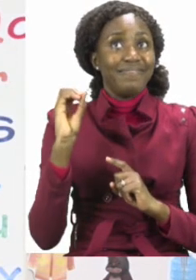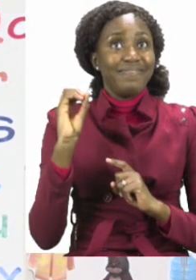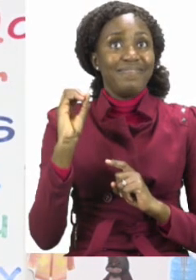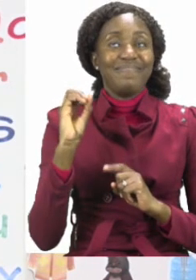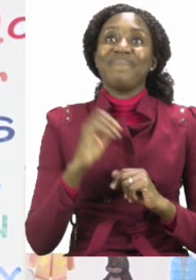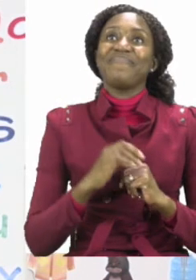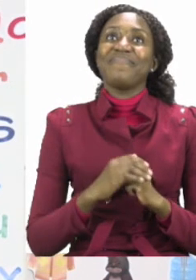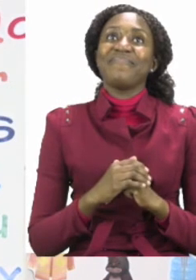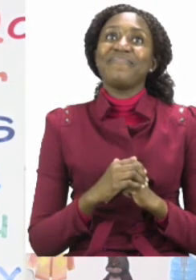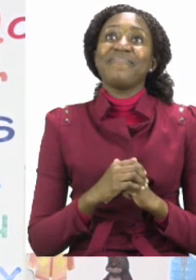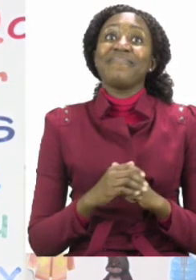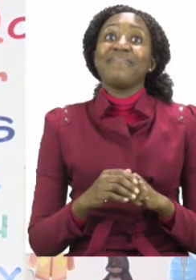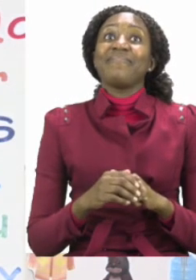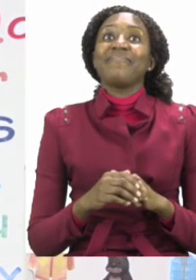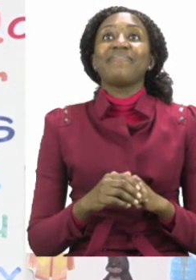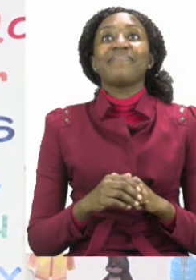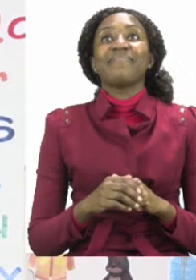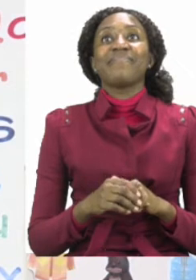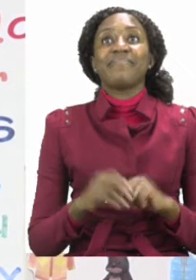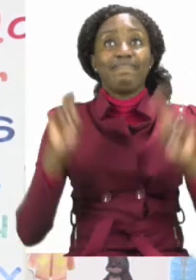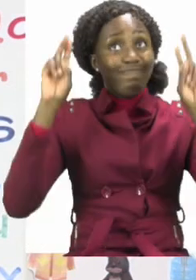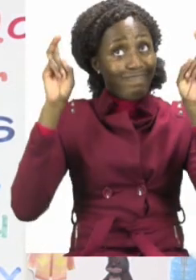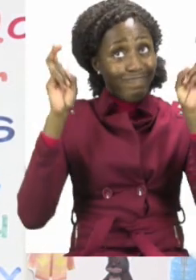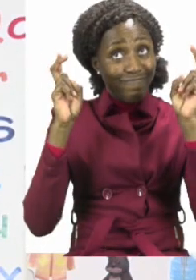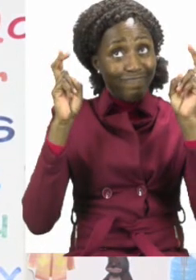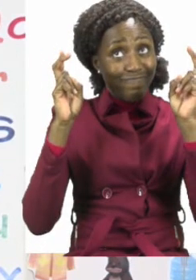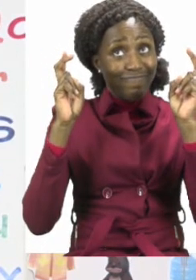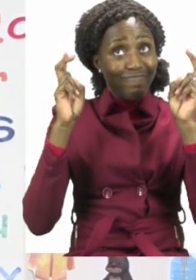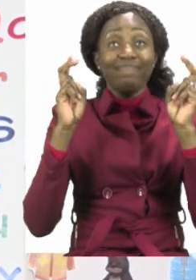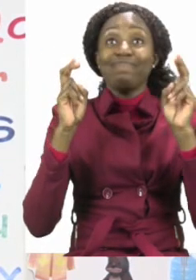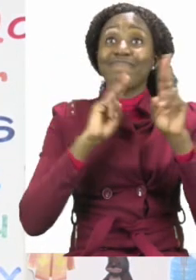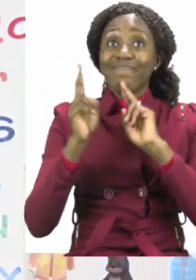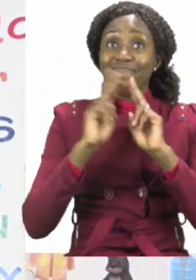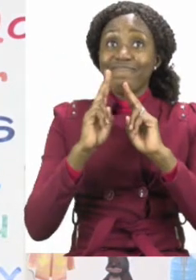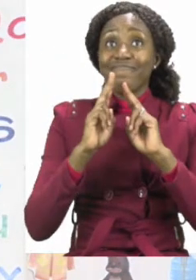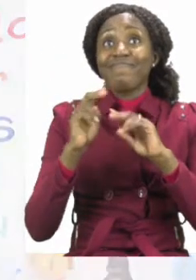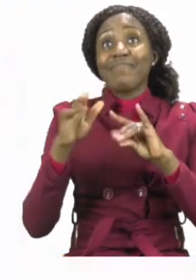Hartum. Now, our theme for this week is